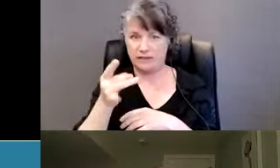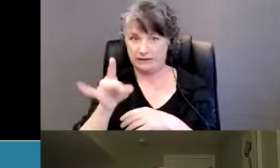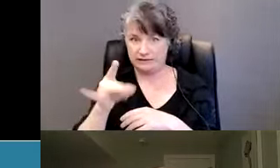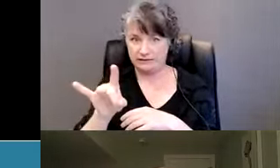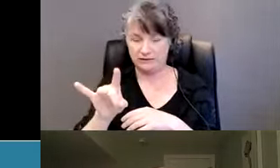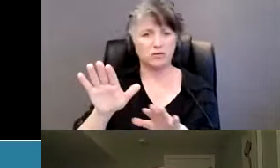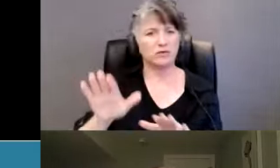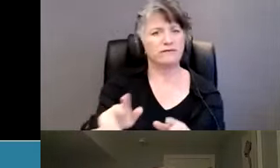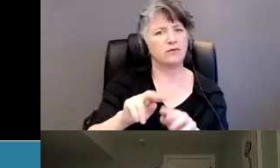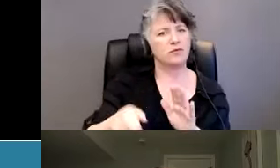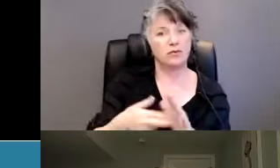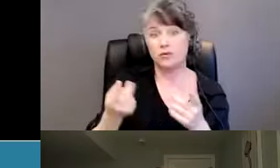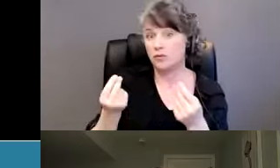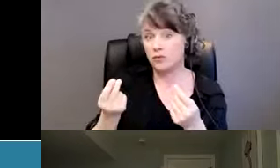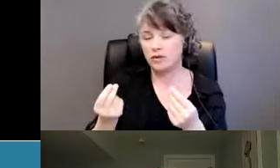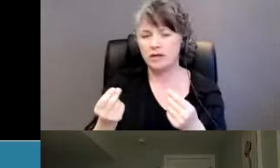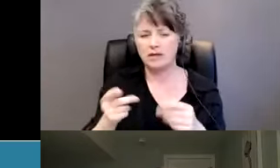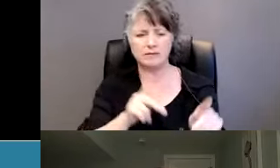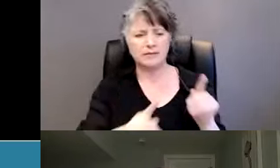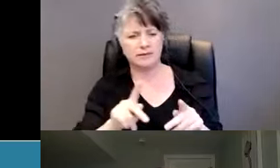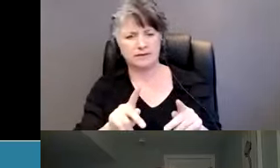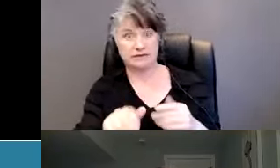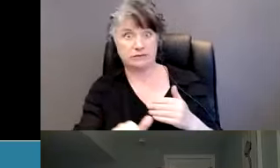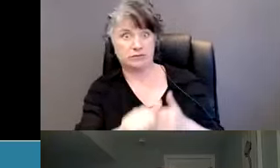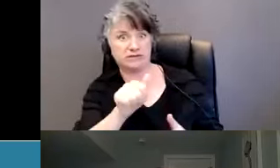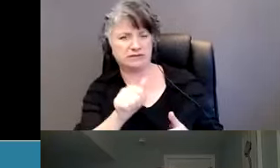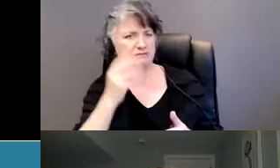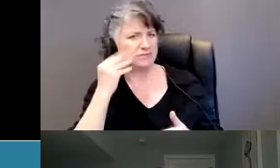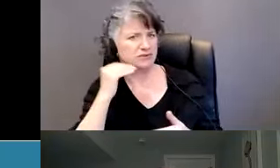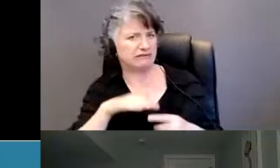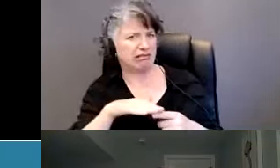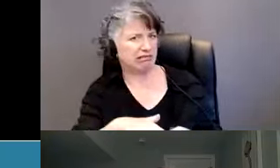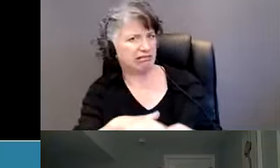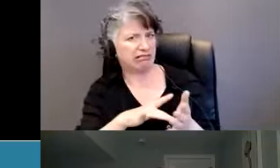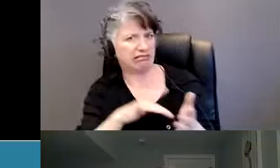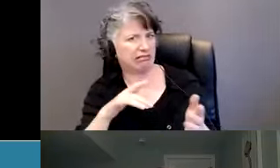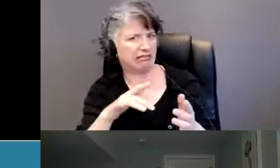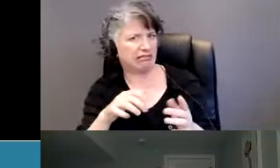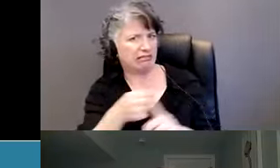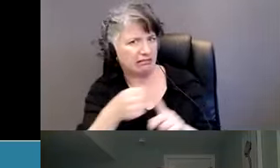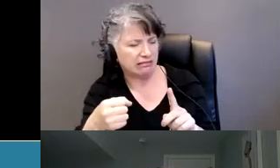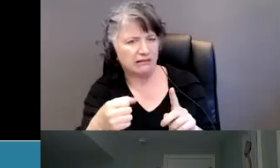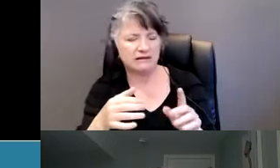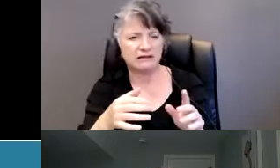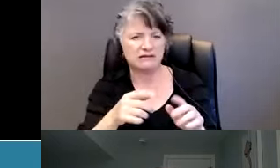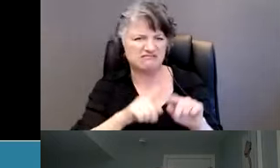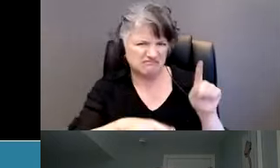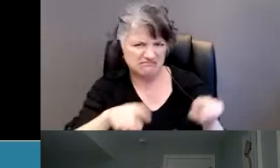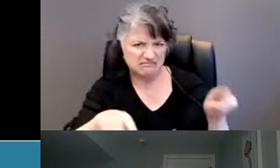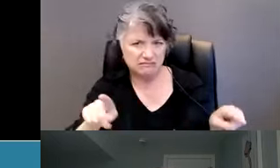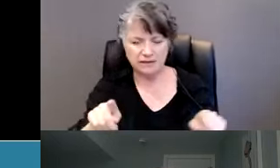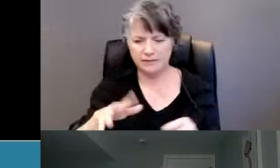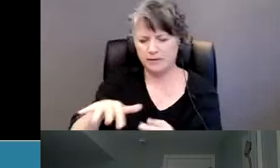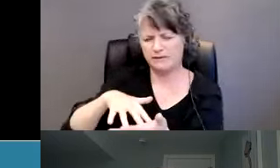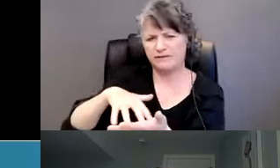supports individuals who are at risk or currently experiencing abuse, as well as those who are vulnerable and are experiencing